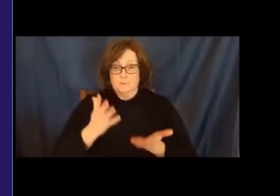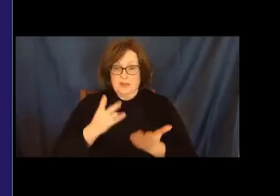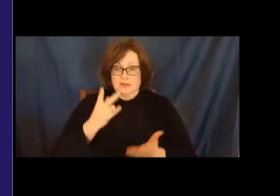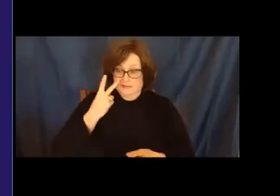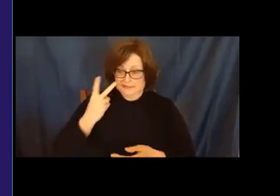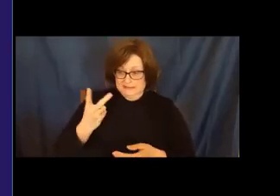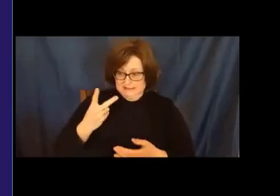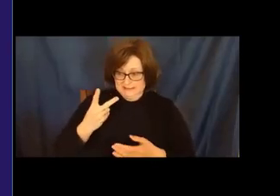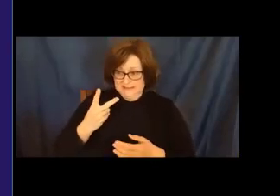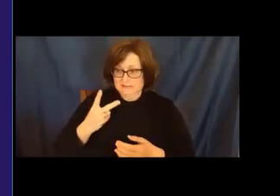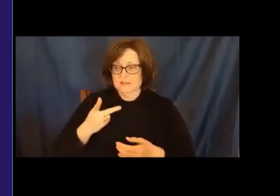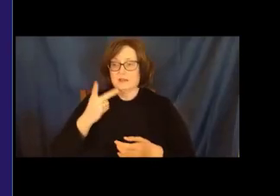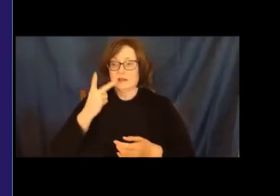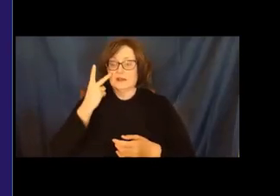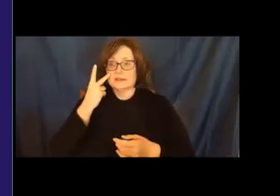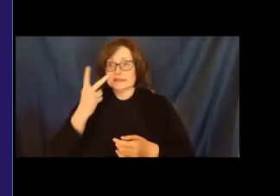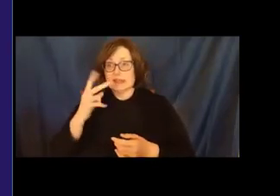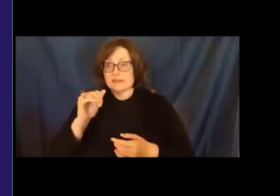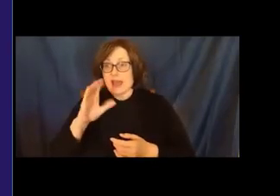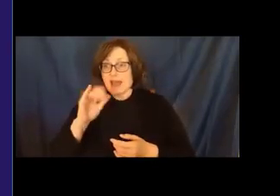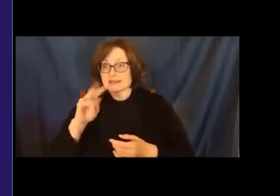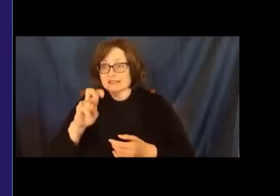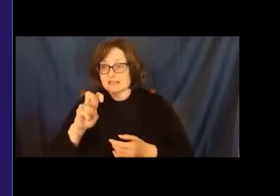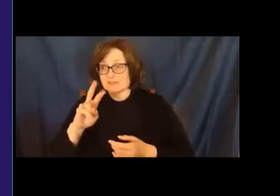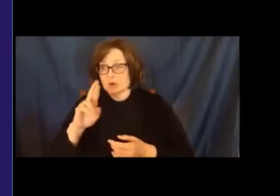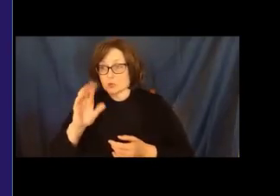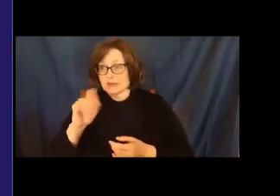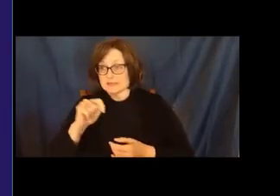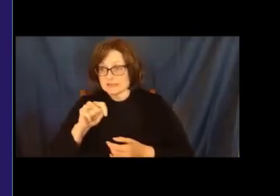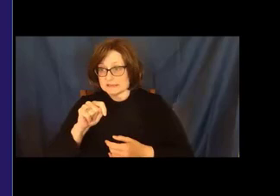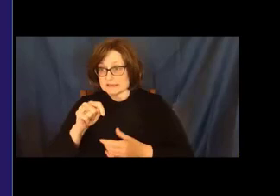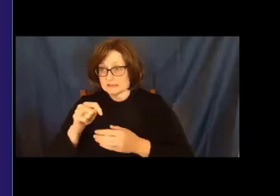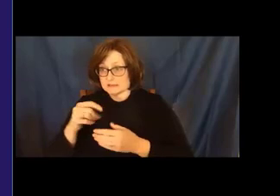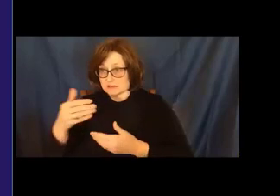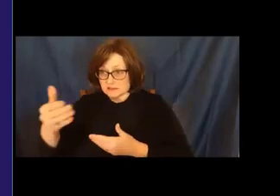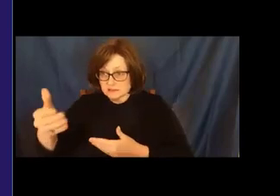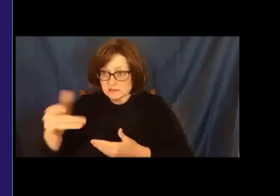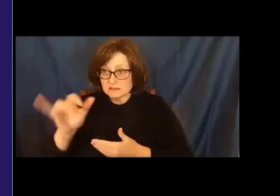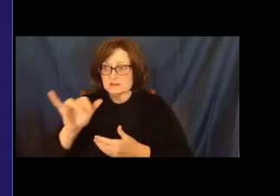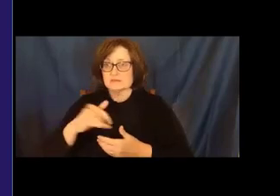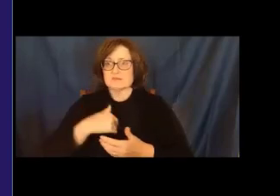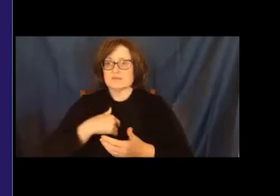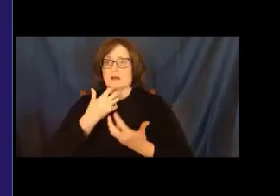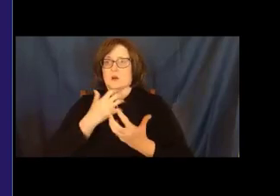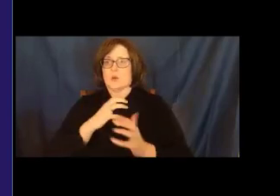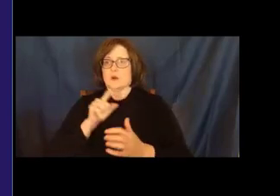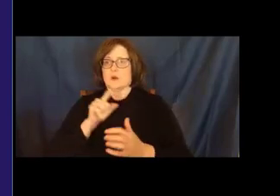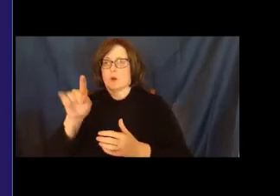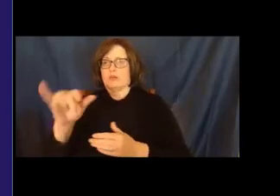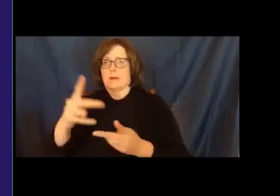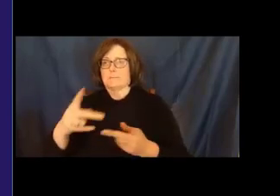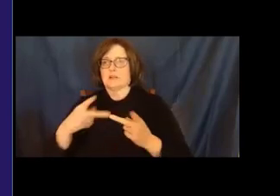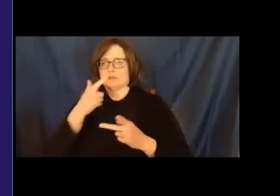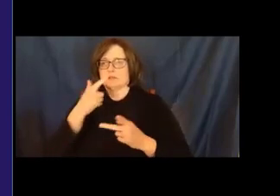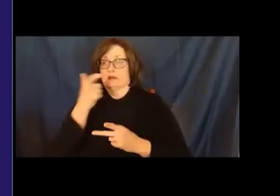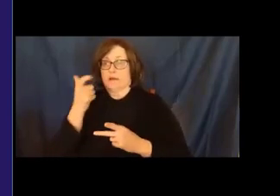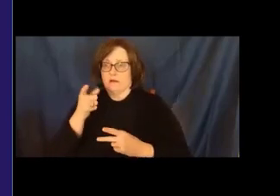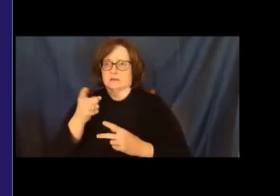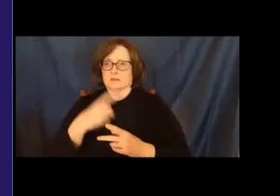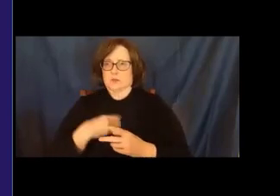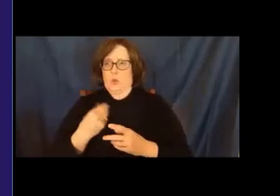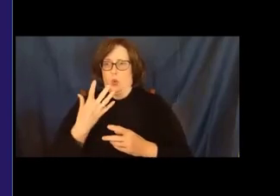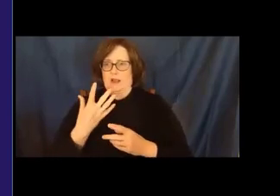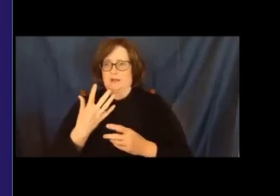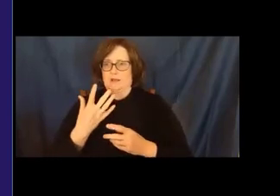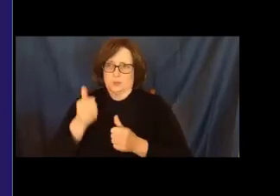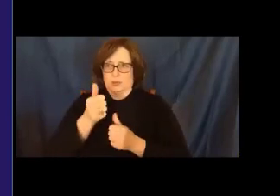active racist ahead of them, and choose to turn around, unwilling to go to the same destination as the white supremacists. But unless they